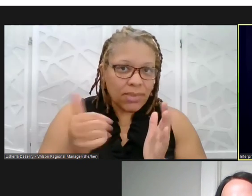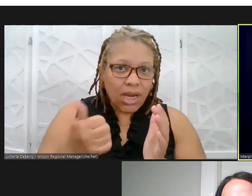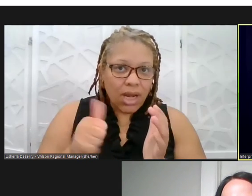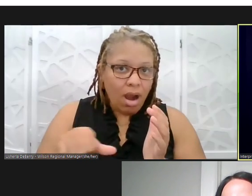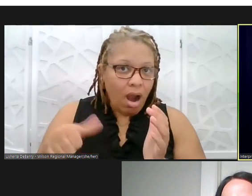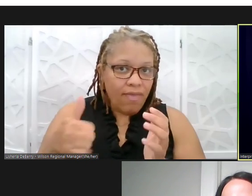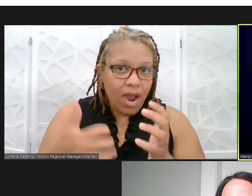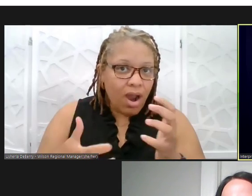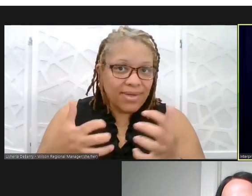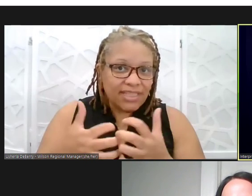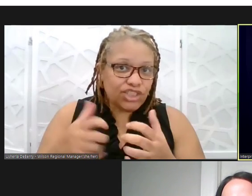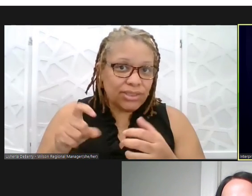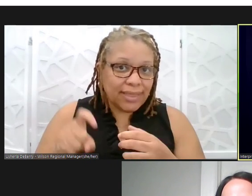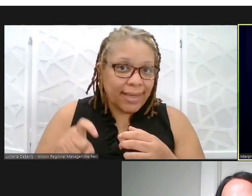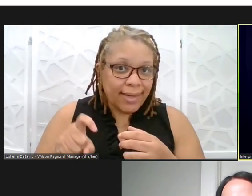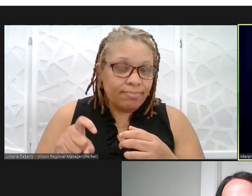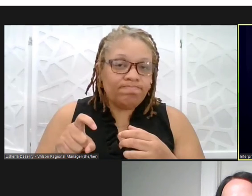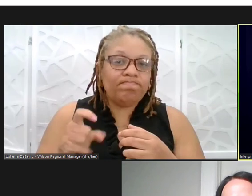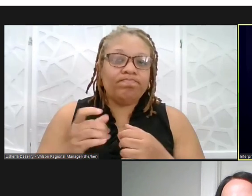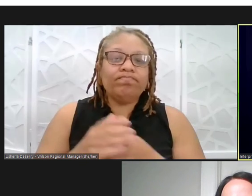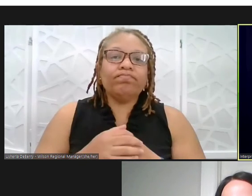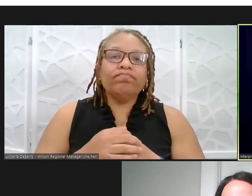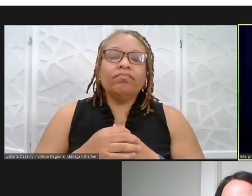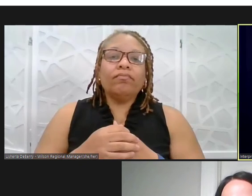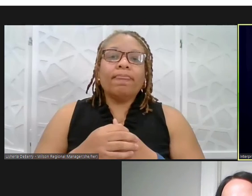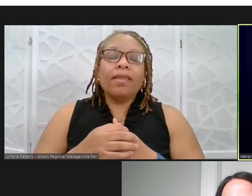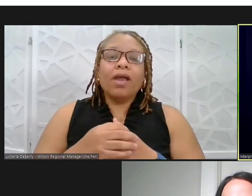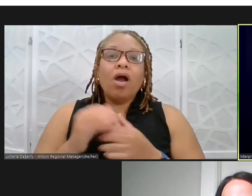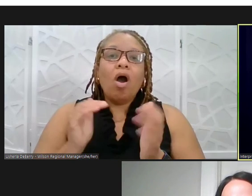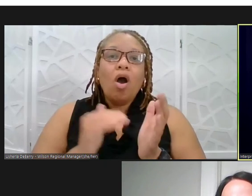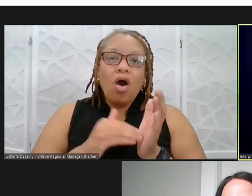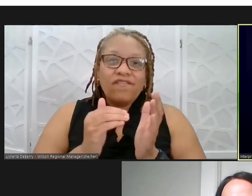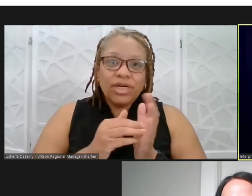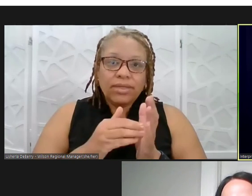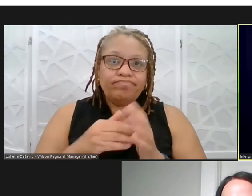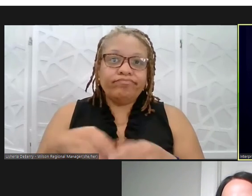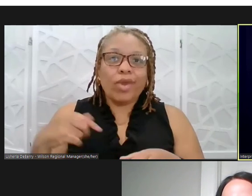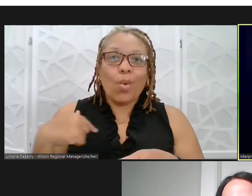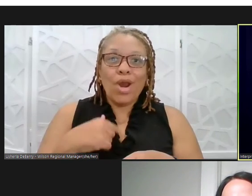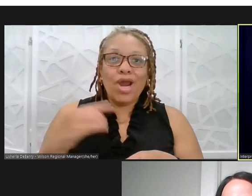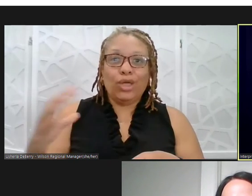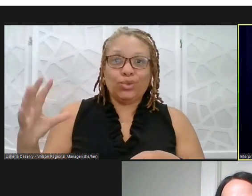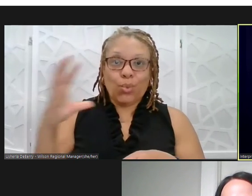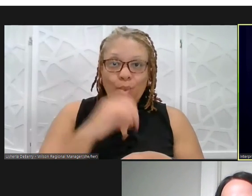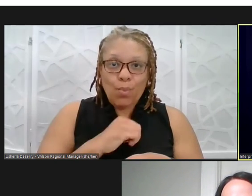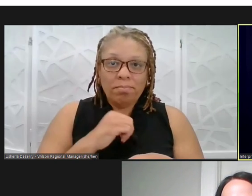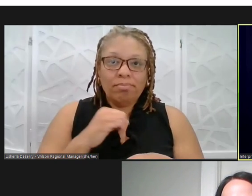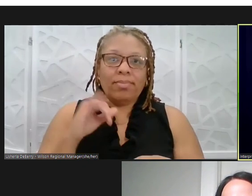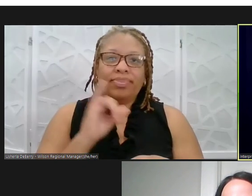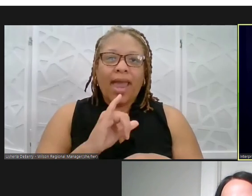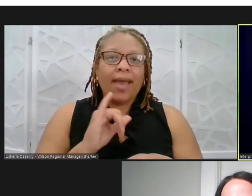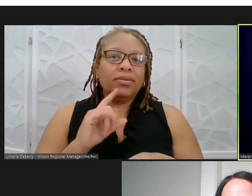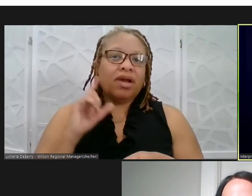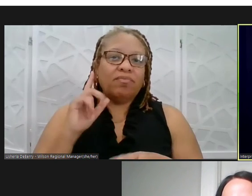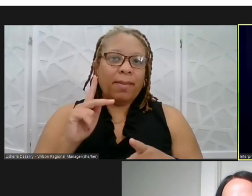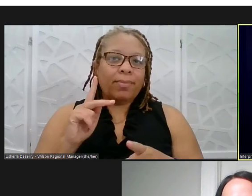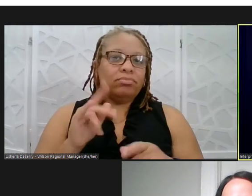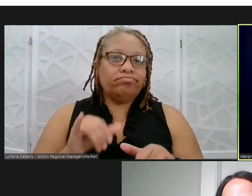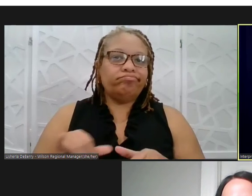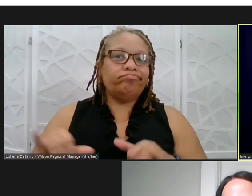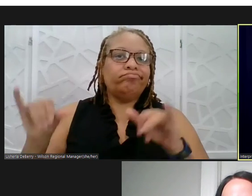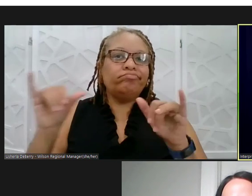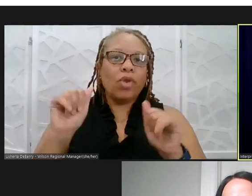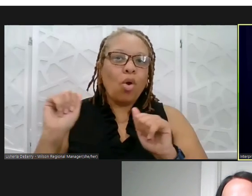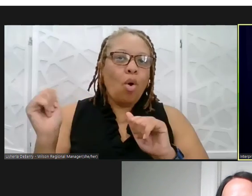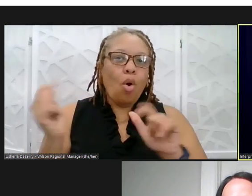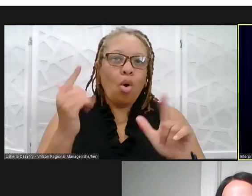people like a variety of different accommodations. So please ask the person for their needs and their preferences. It is